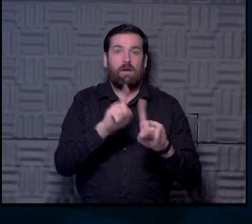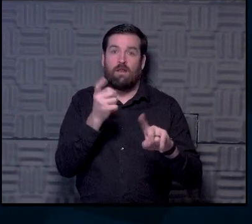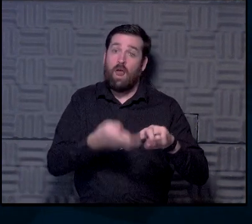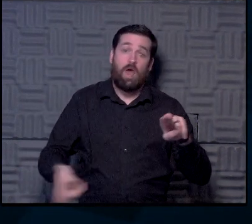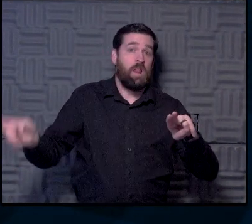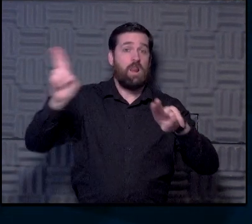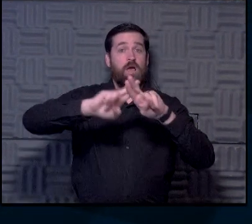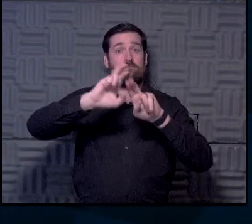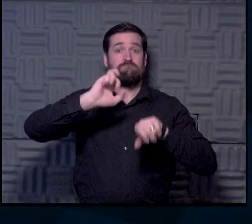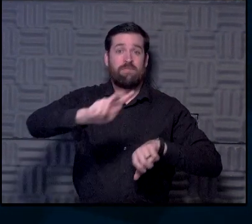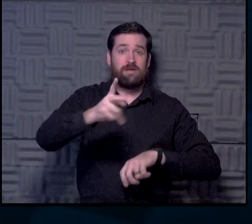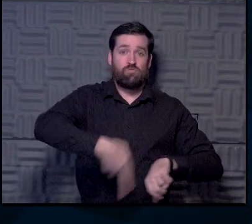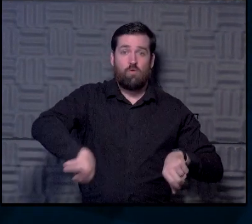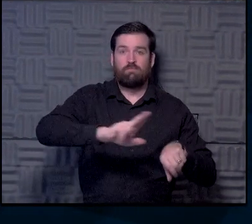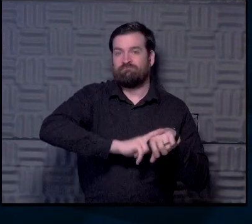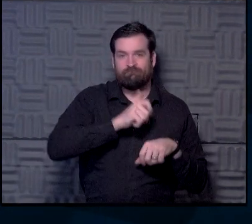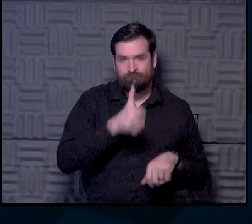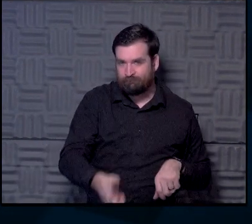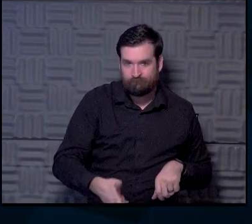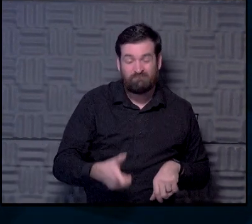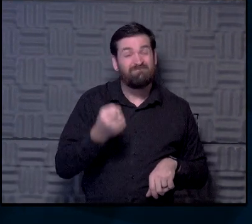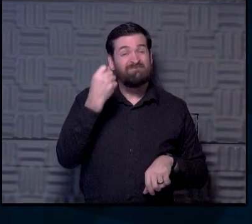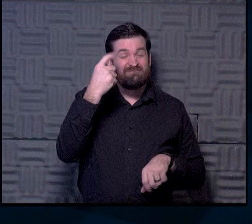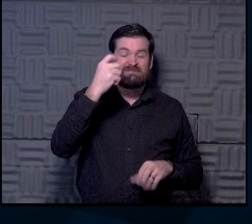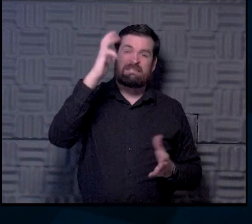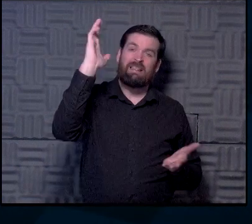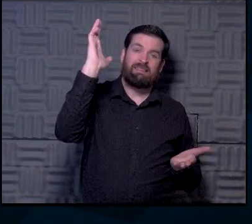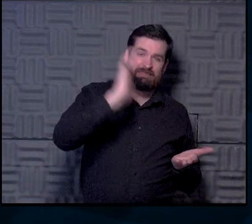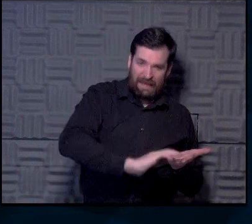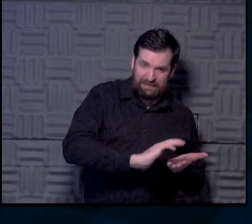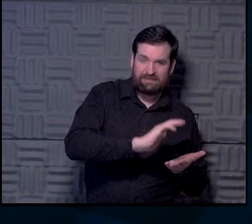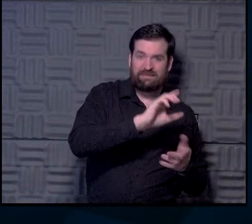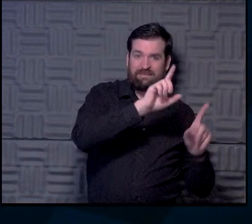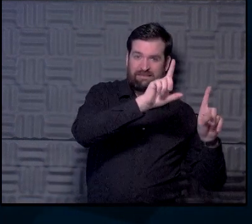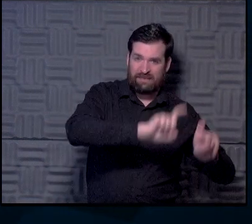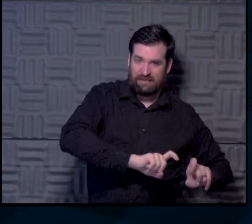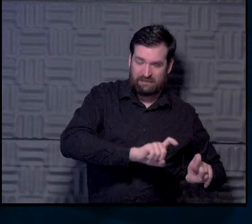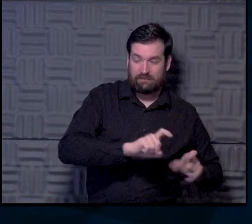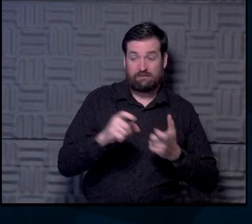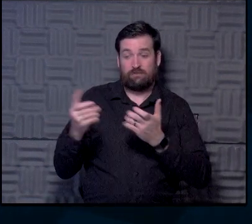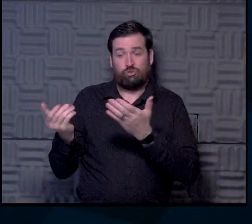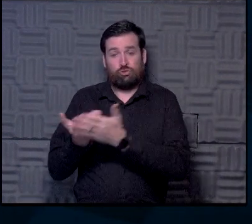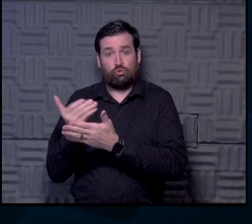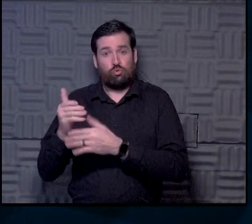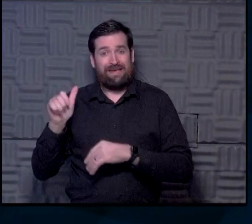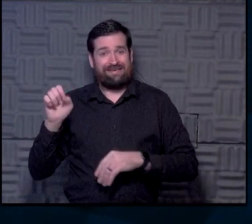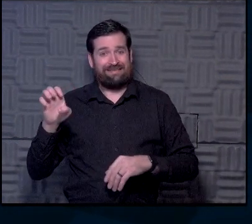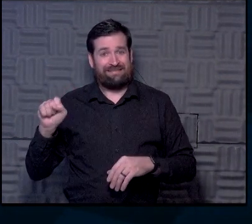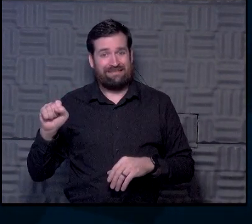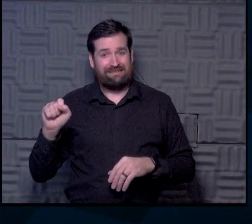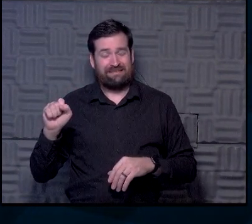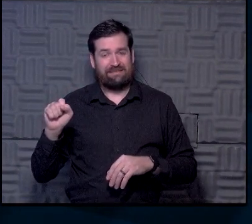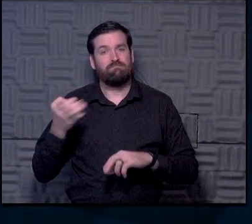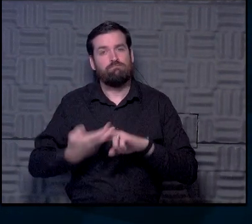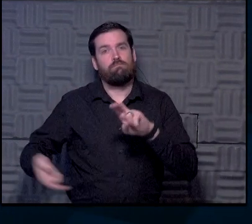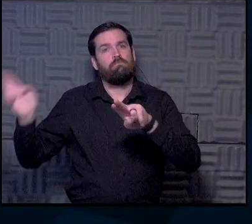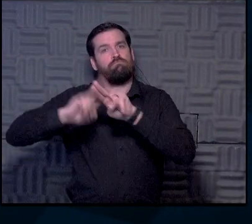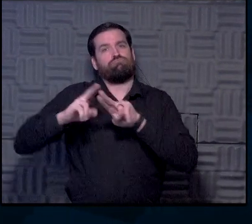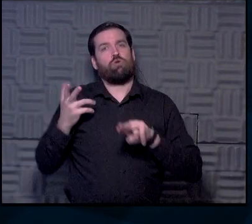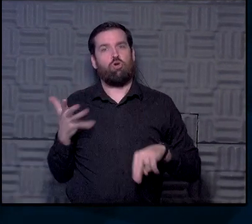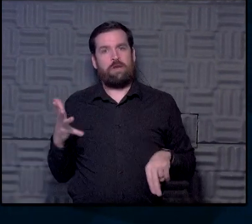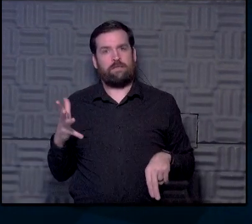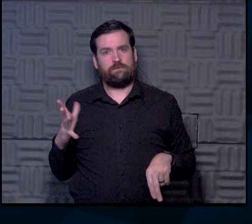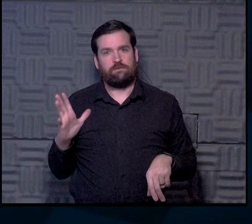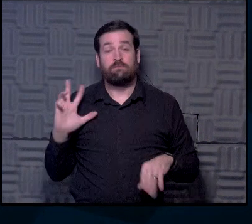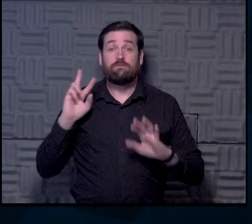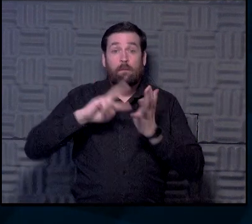new cases, so despite a much lower number of tests, our new cases per day has rebounded. And that means